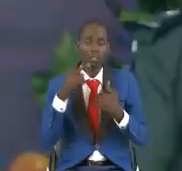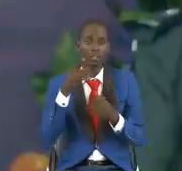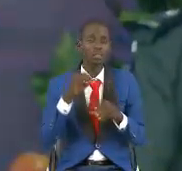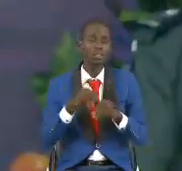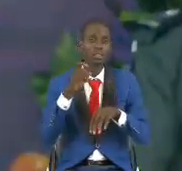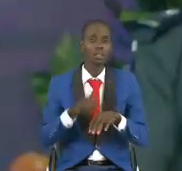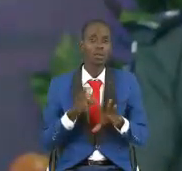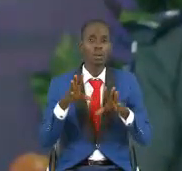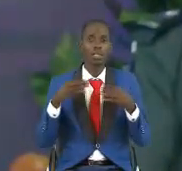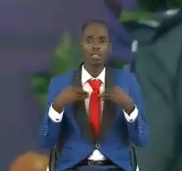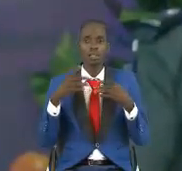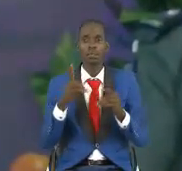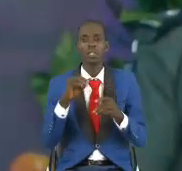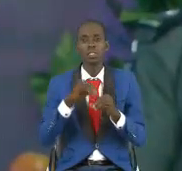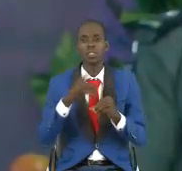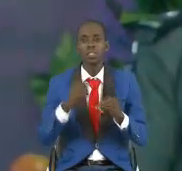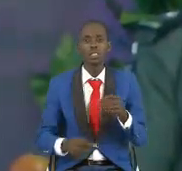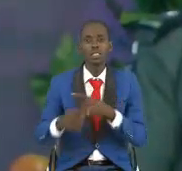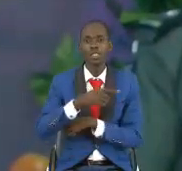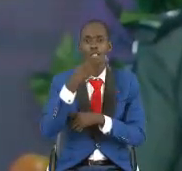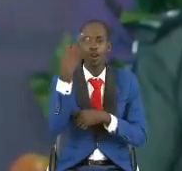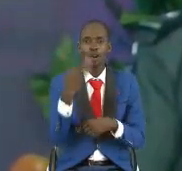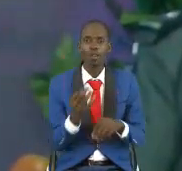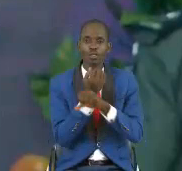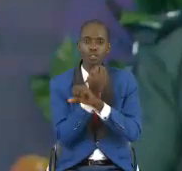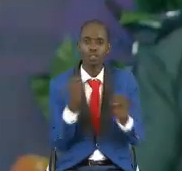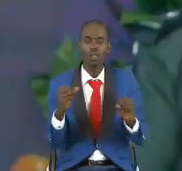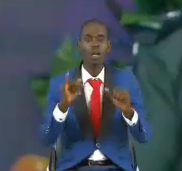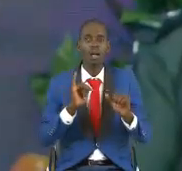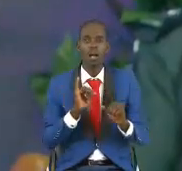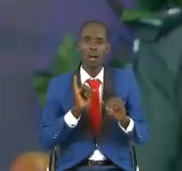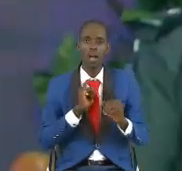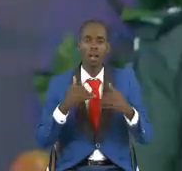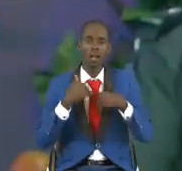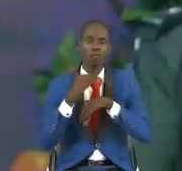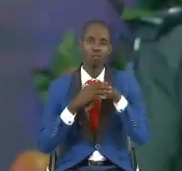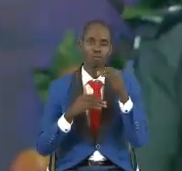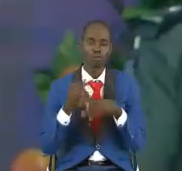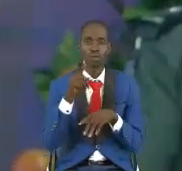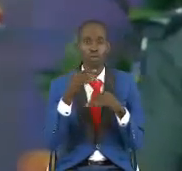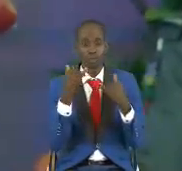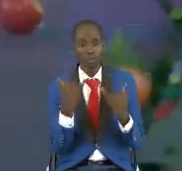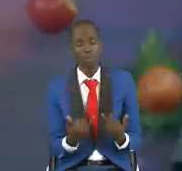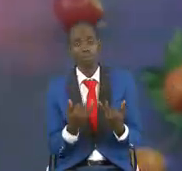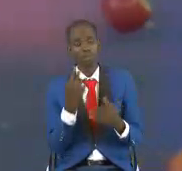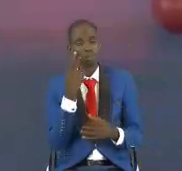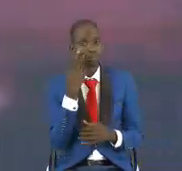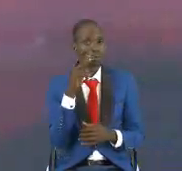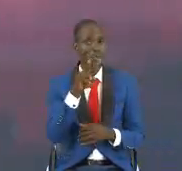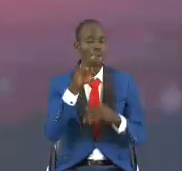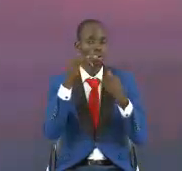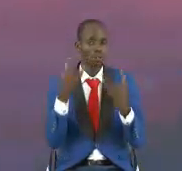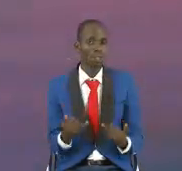of salvation have I succored thee. Behold, now is the